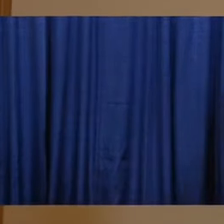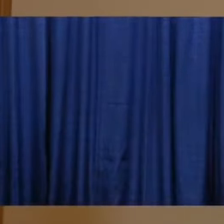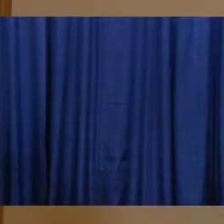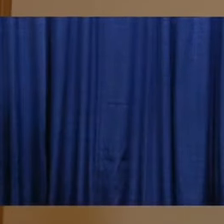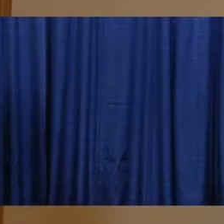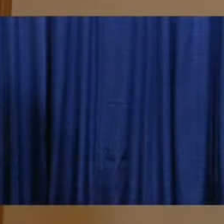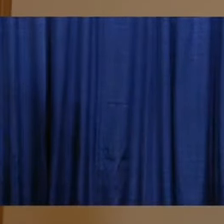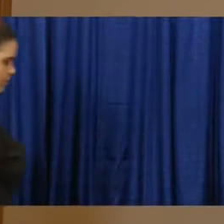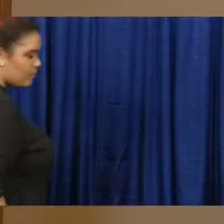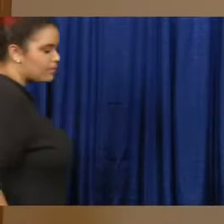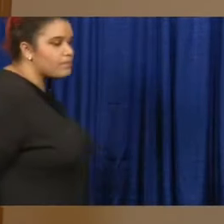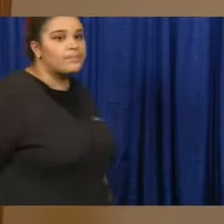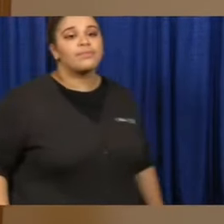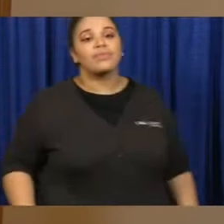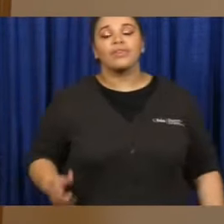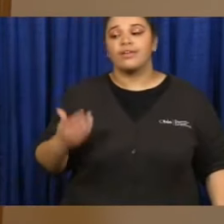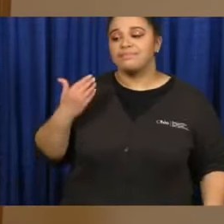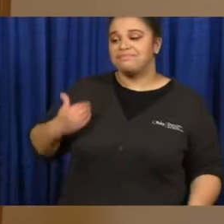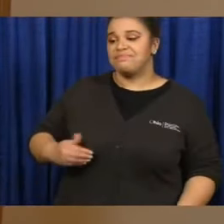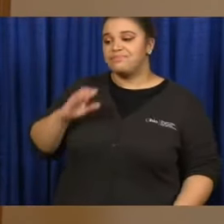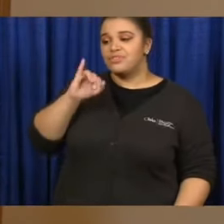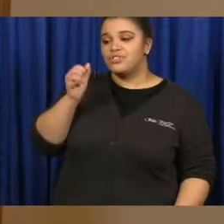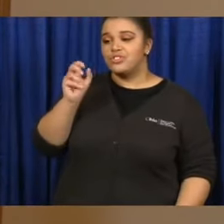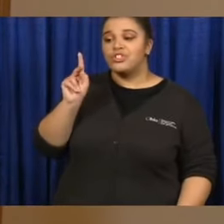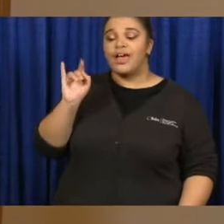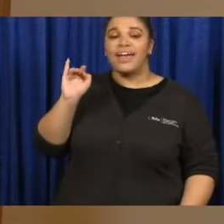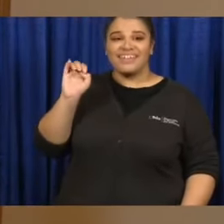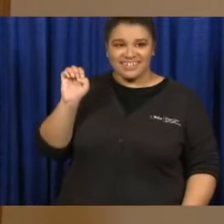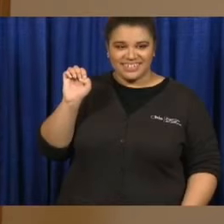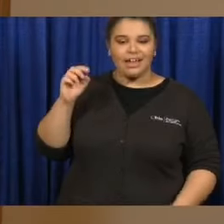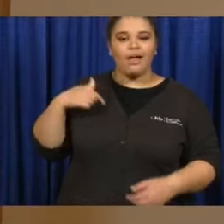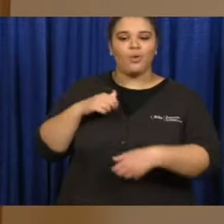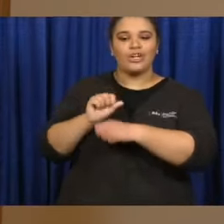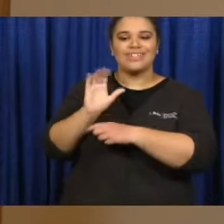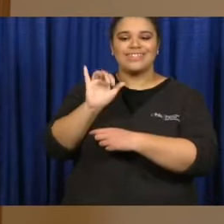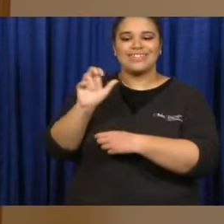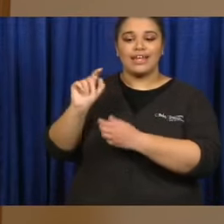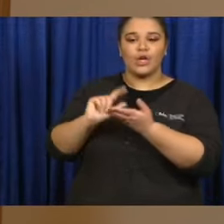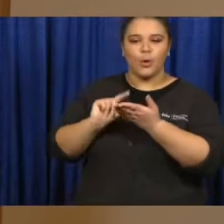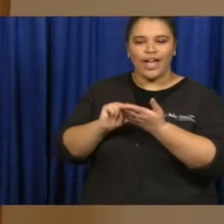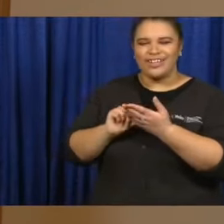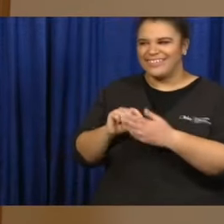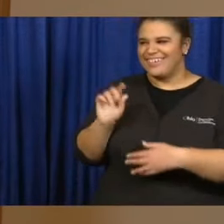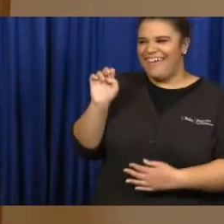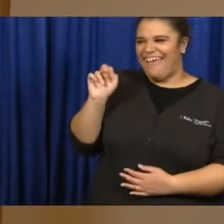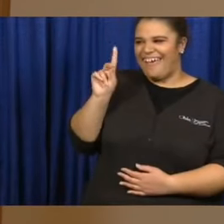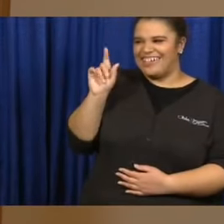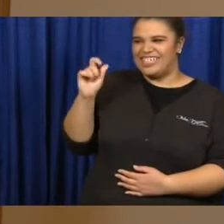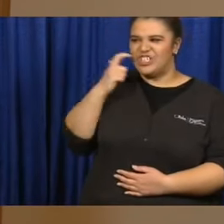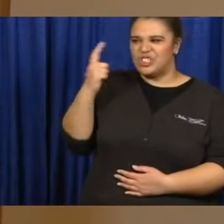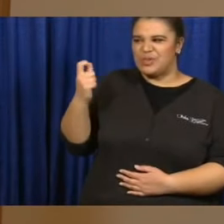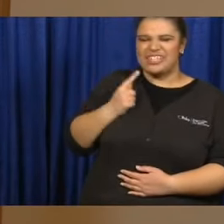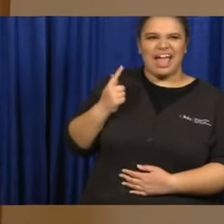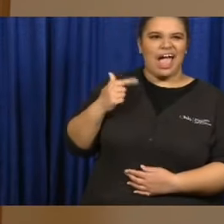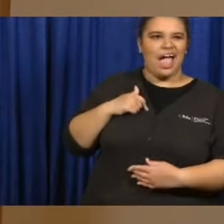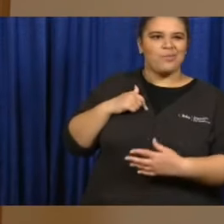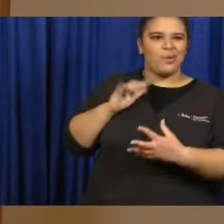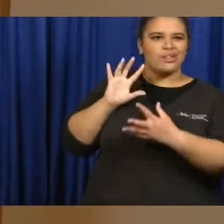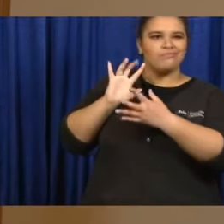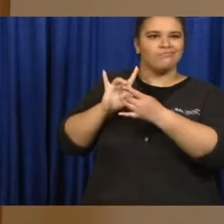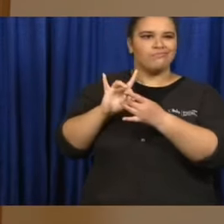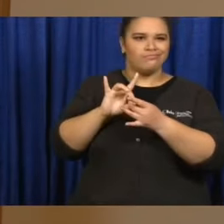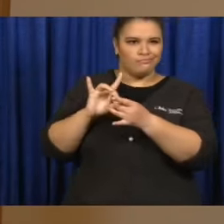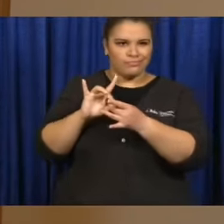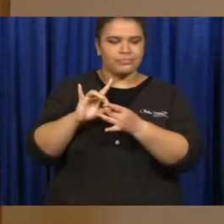This is Jackie Borchert from the Cincinnati Enquirer. I have a follow-up to Andy's question on the community standard of care issue. Are we to a